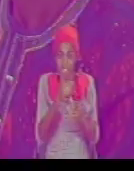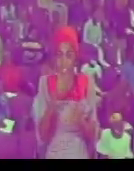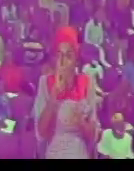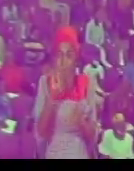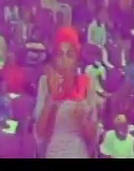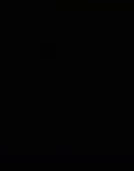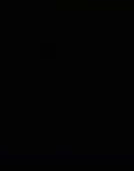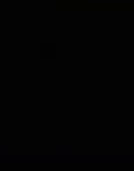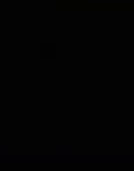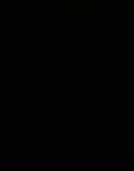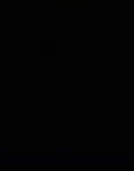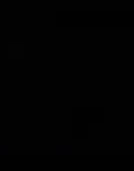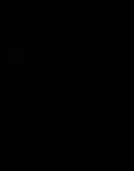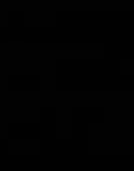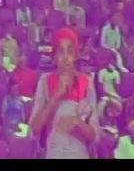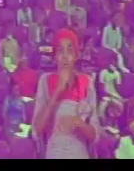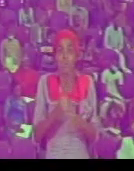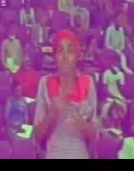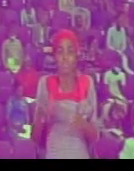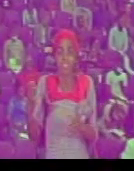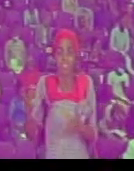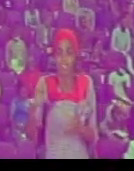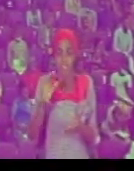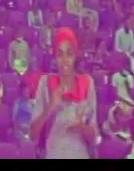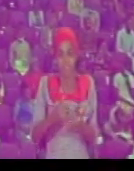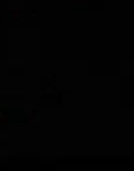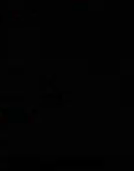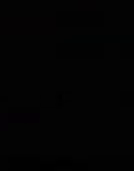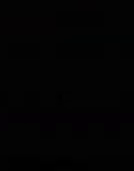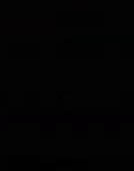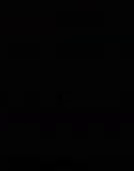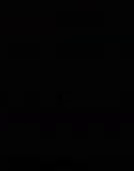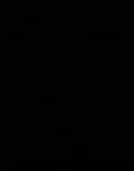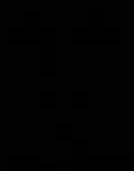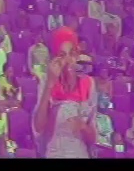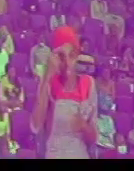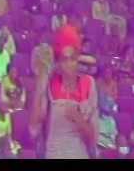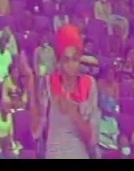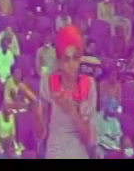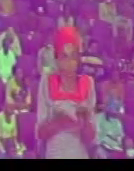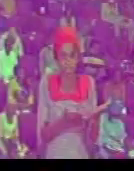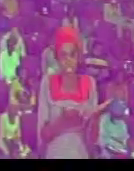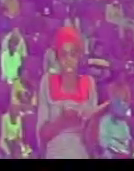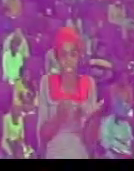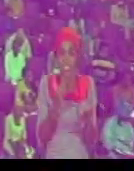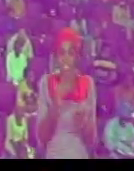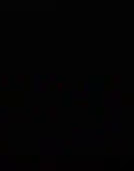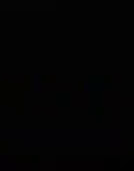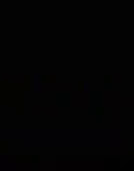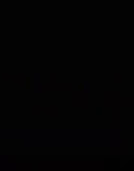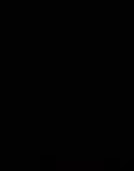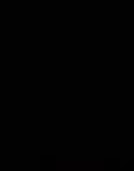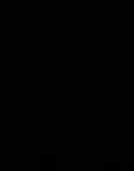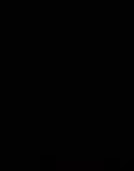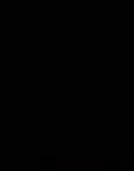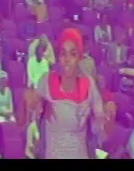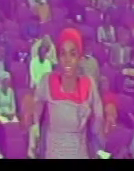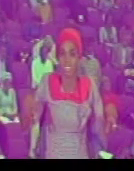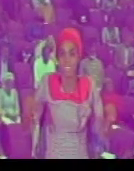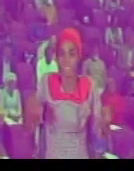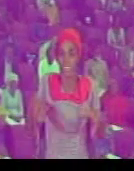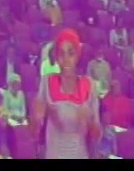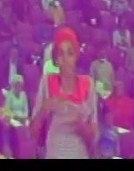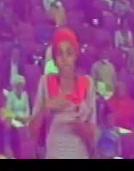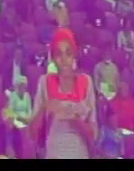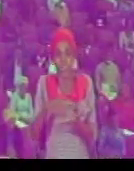all things become new. They bring the nightclub music into those